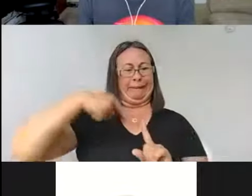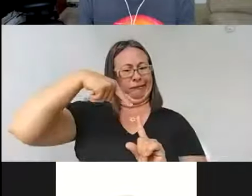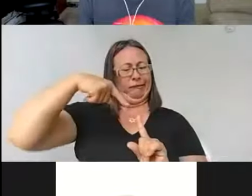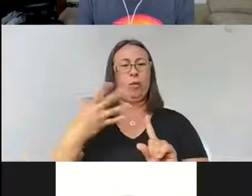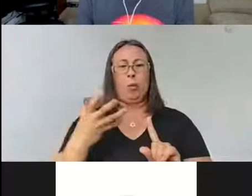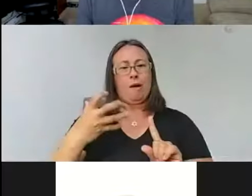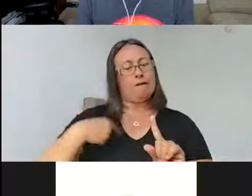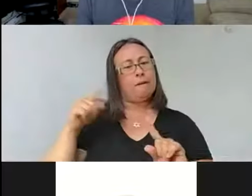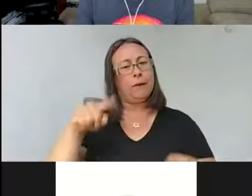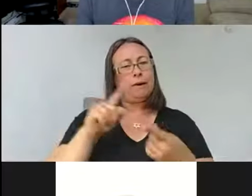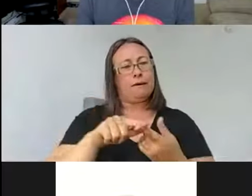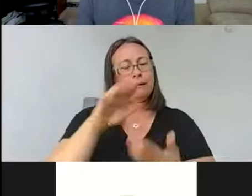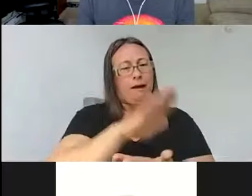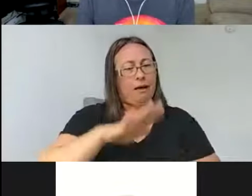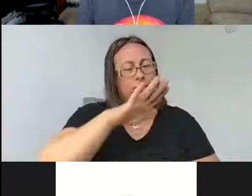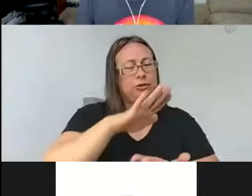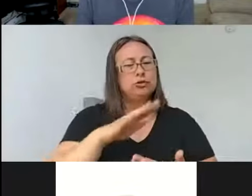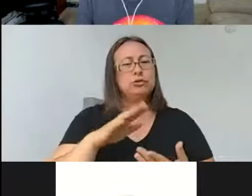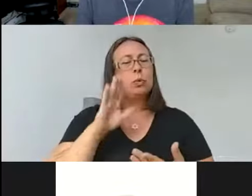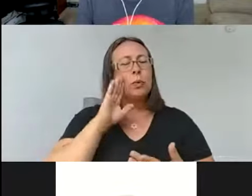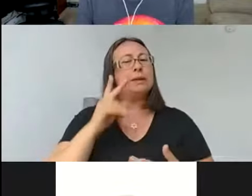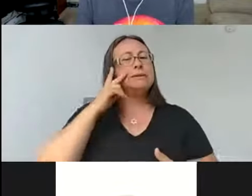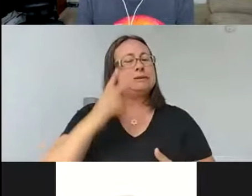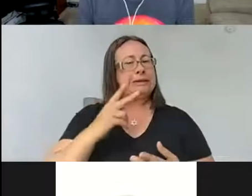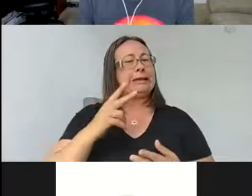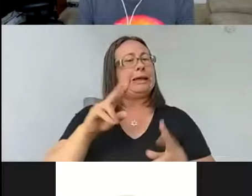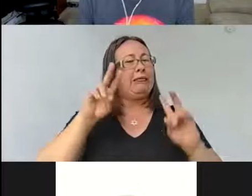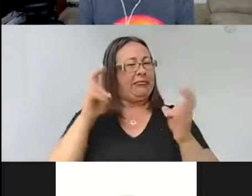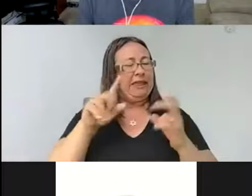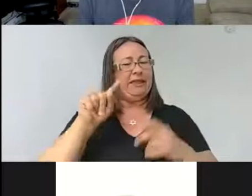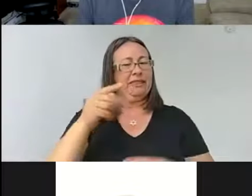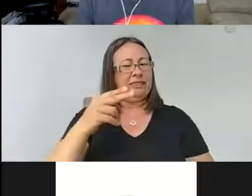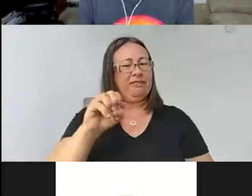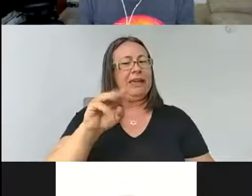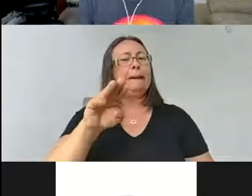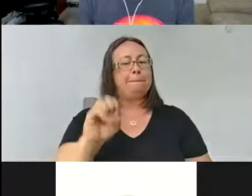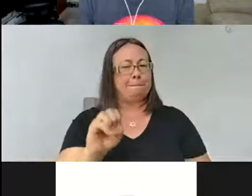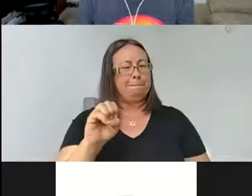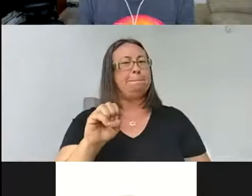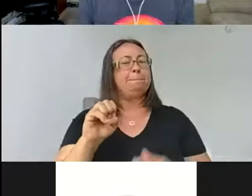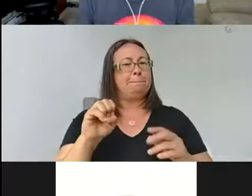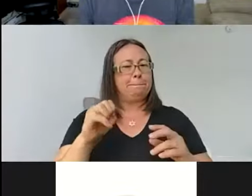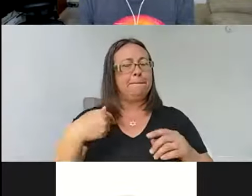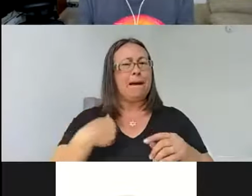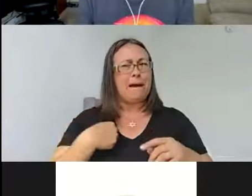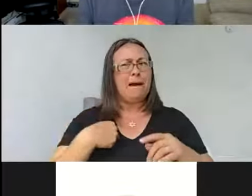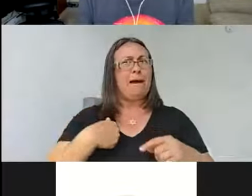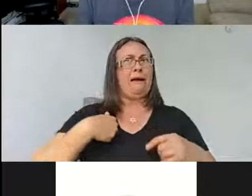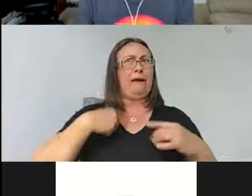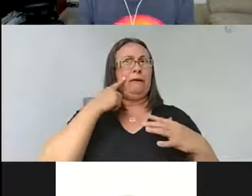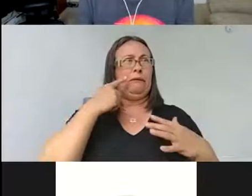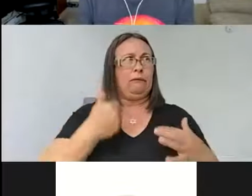so you'll see a theme here coming out where, I just sort of made decisions along the